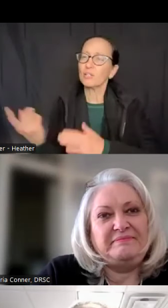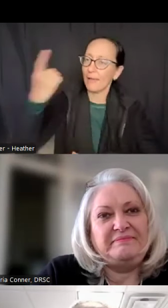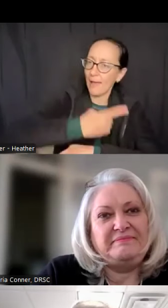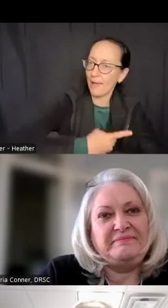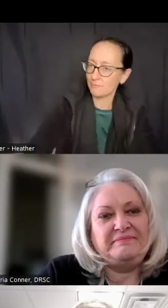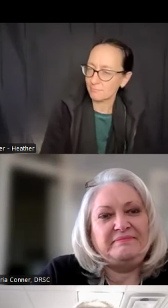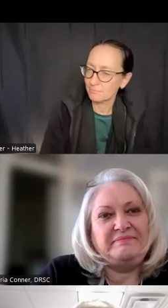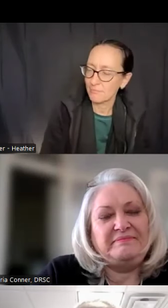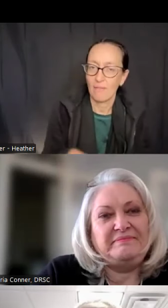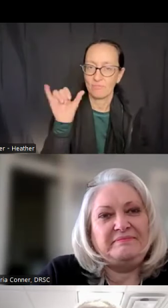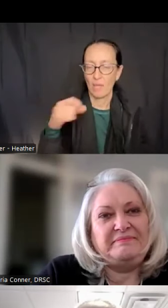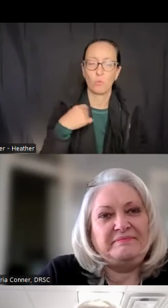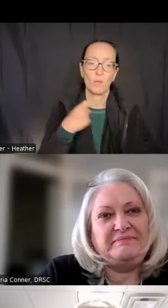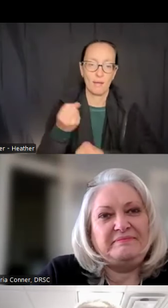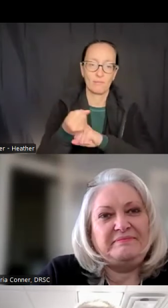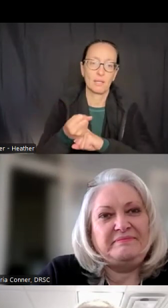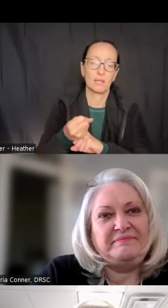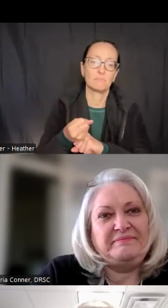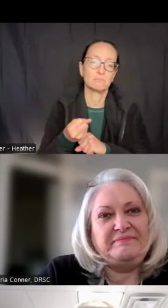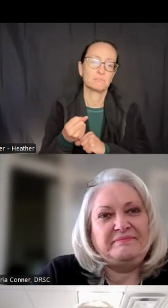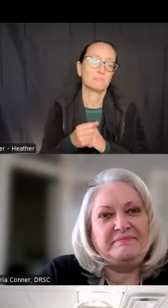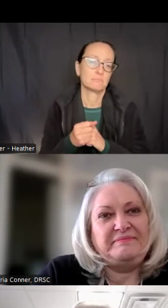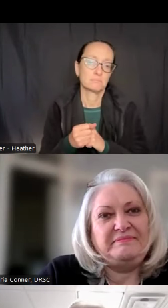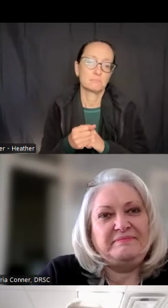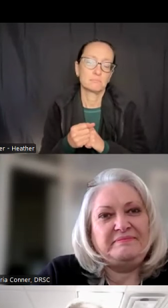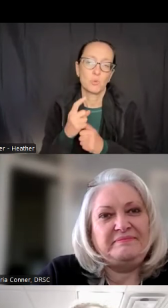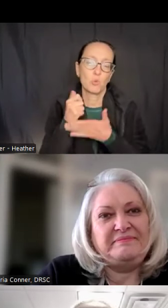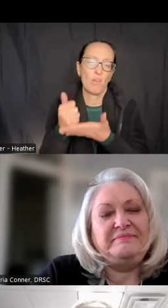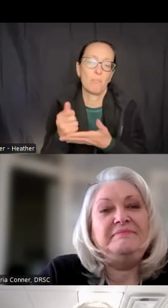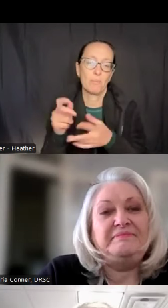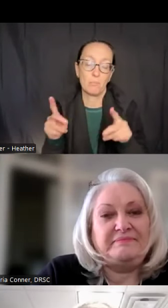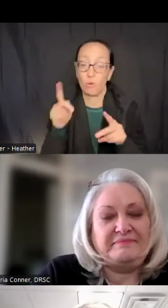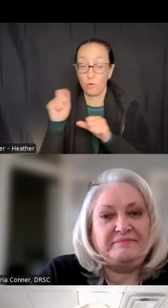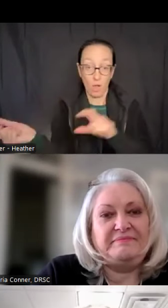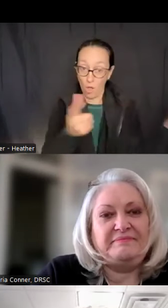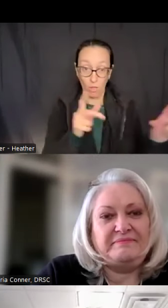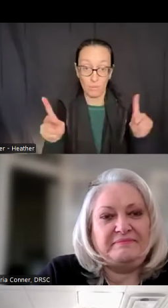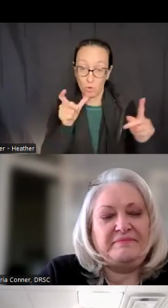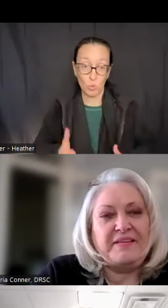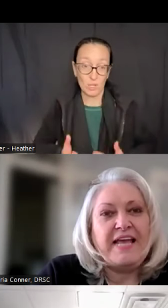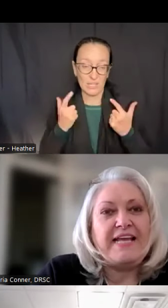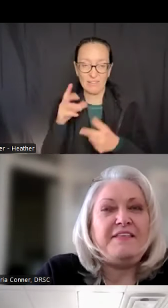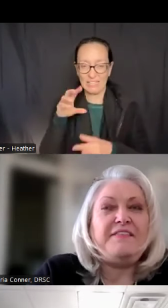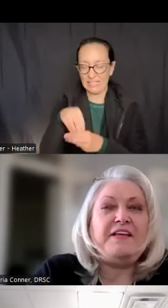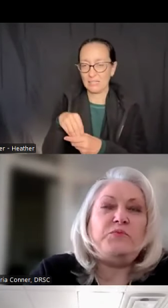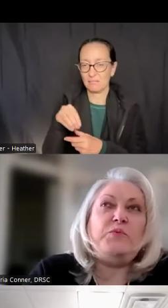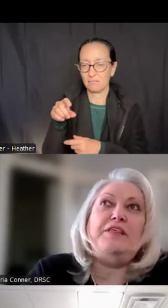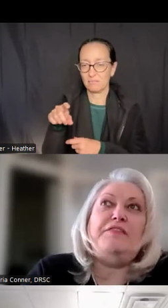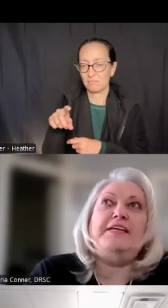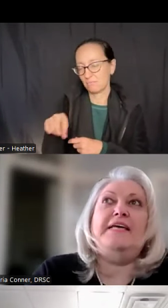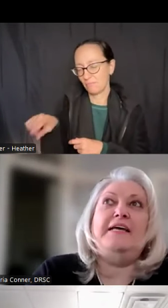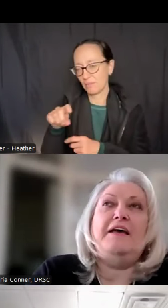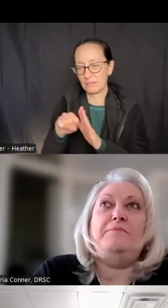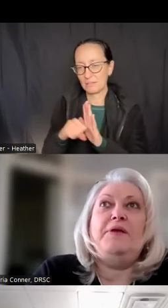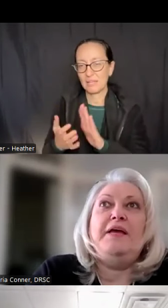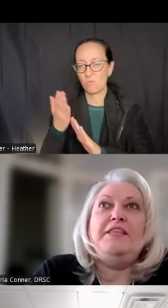a facility, we advocate for those things for that resident and for all residents in the facility. And I think that's one of the